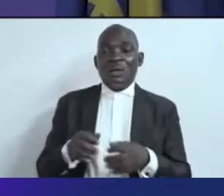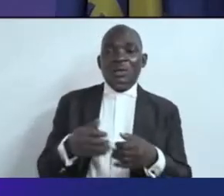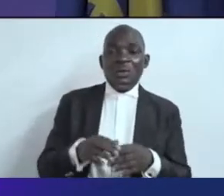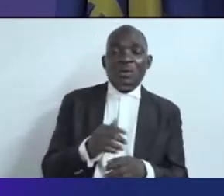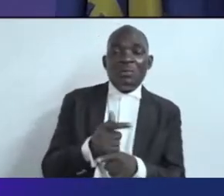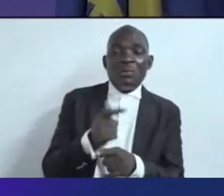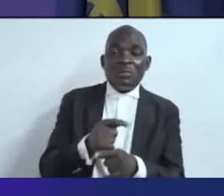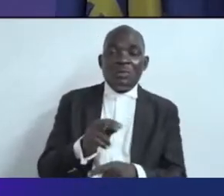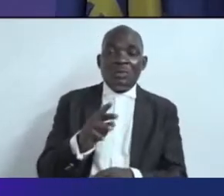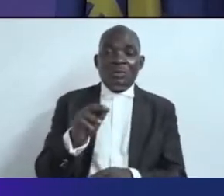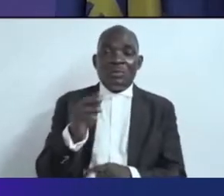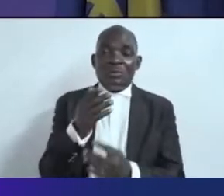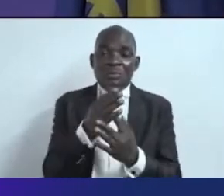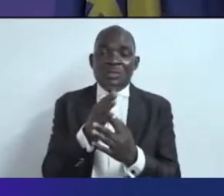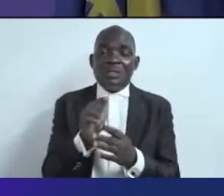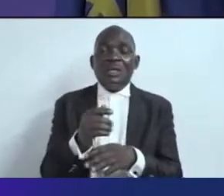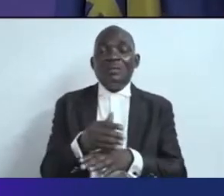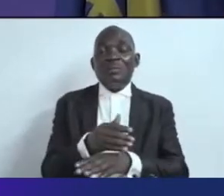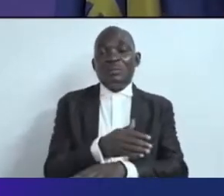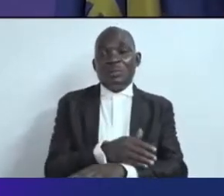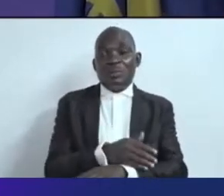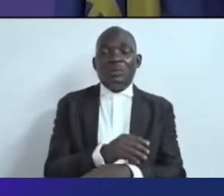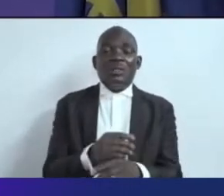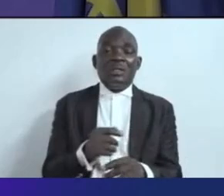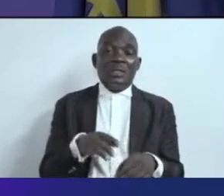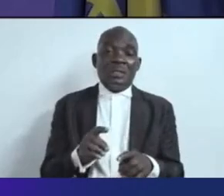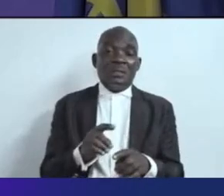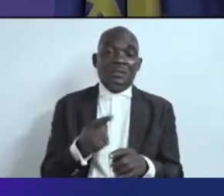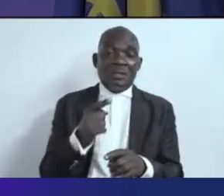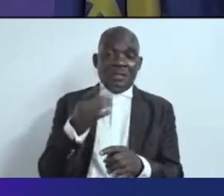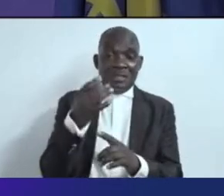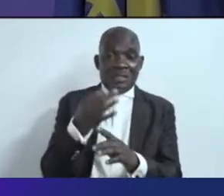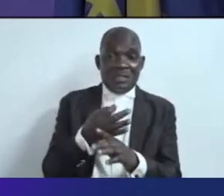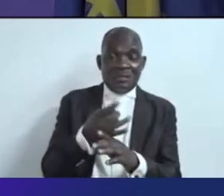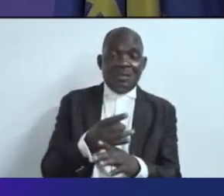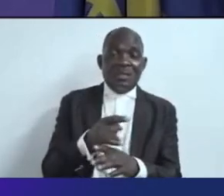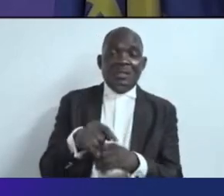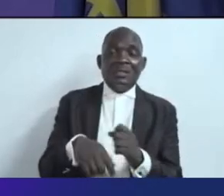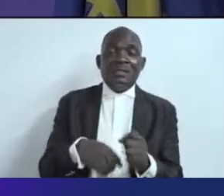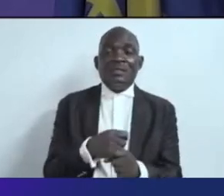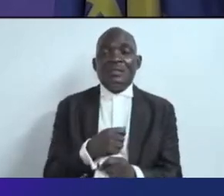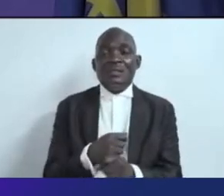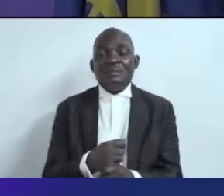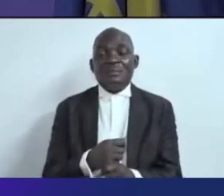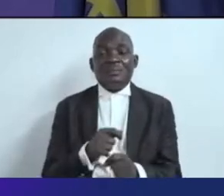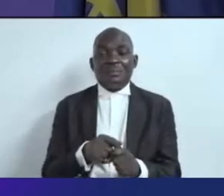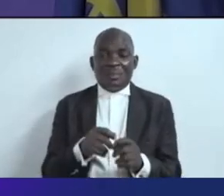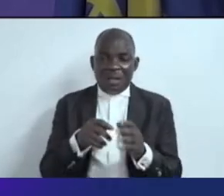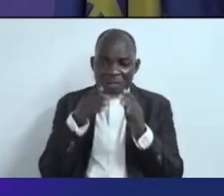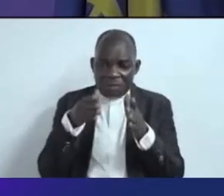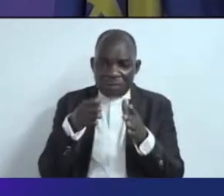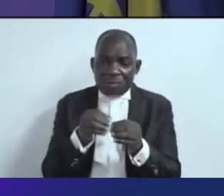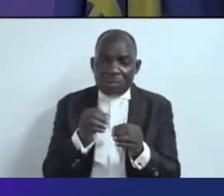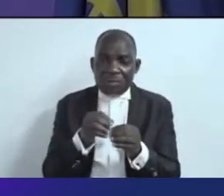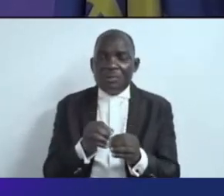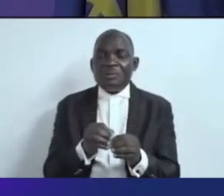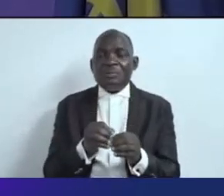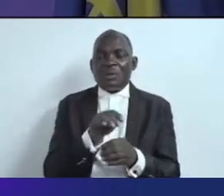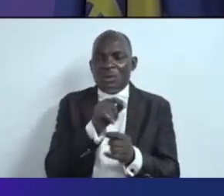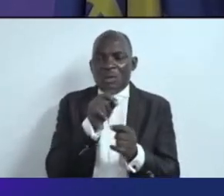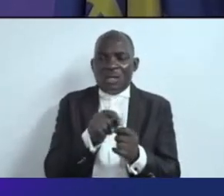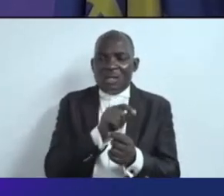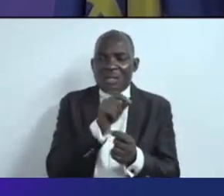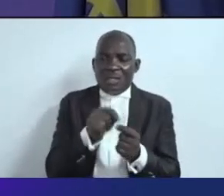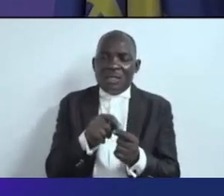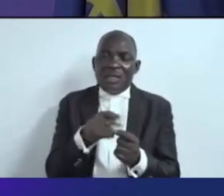efficiency ratios also improved during the first 8 months of the year, highlighting that broadly key